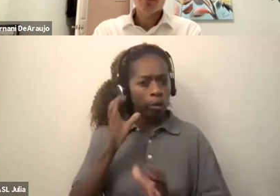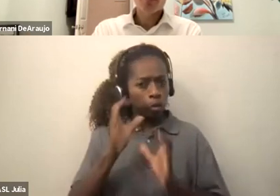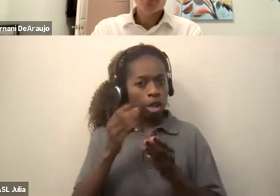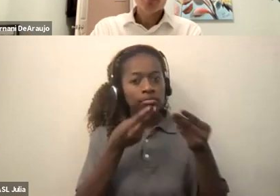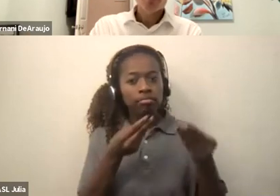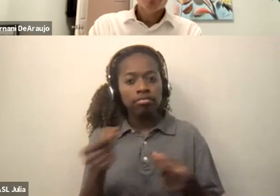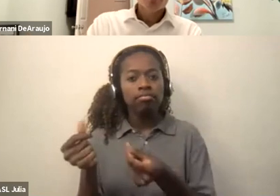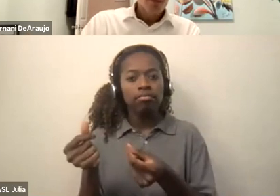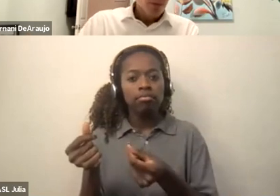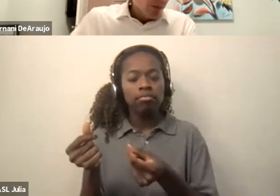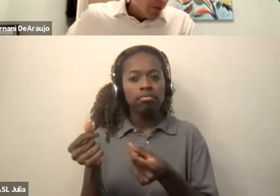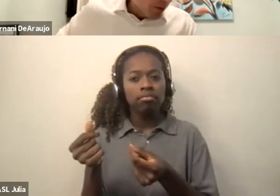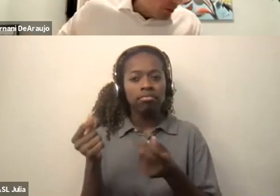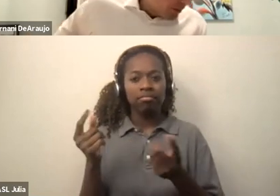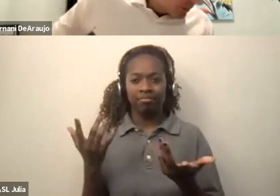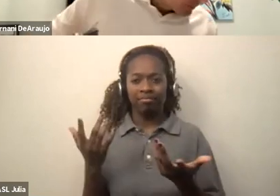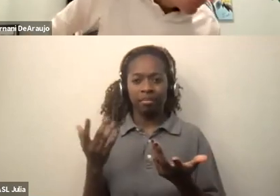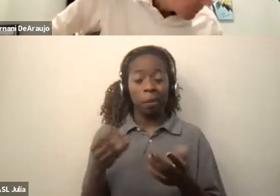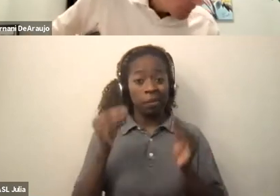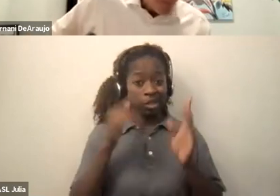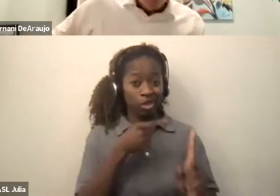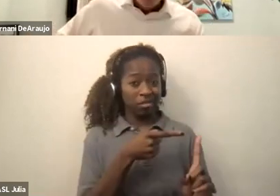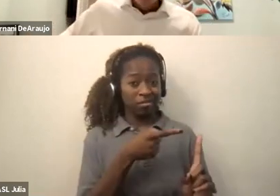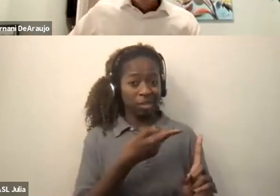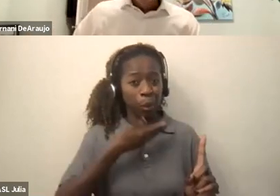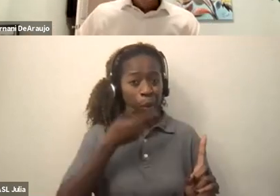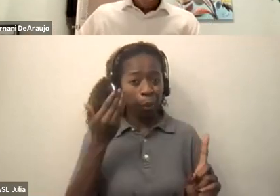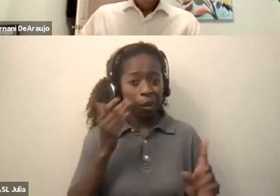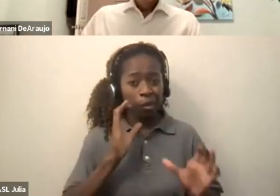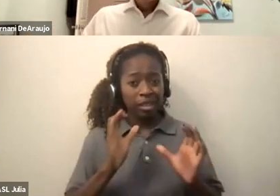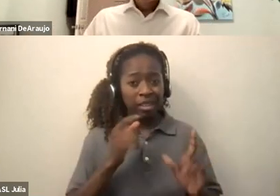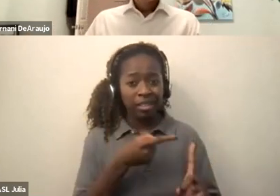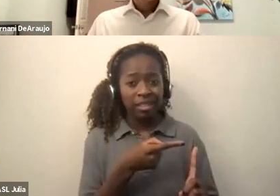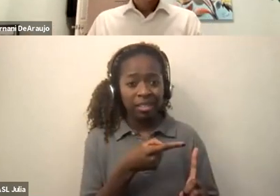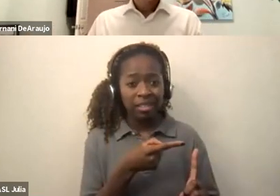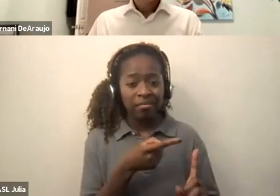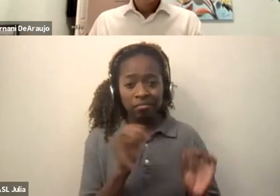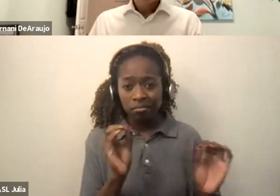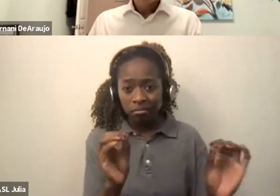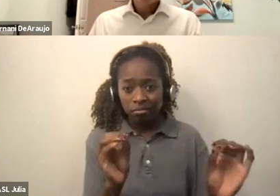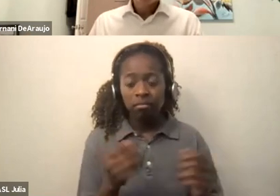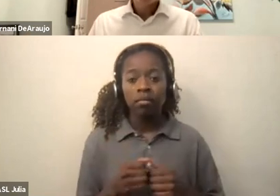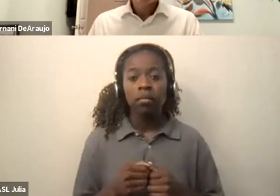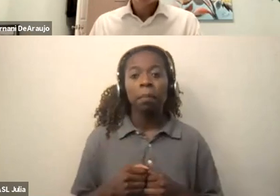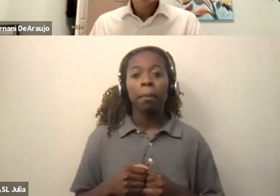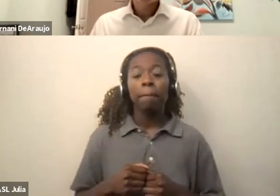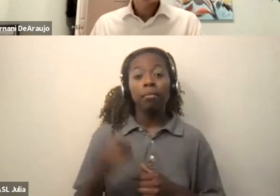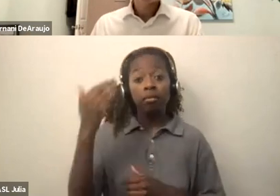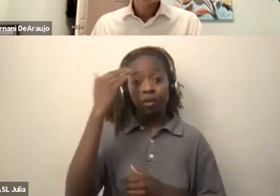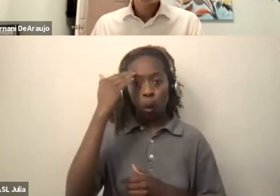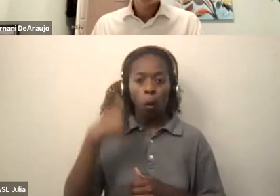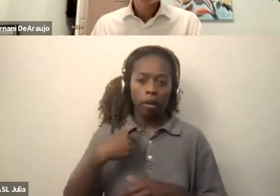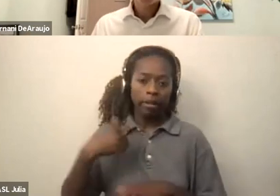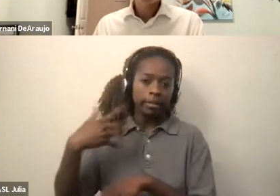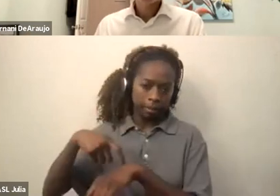communication if the teacher leader herself is not communicating with parents at all um i know i'm i ran out of time